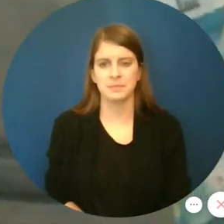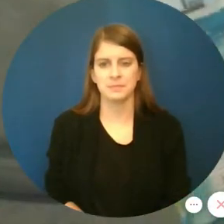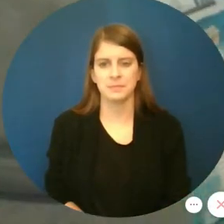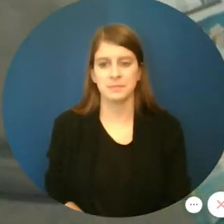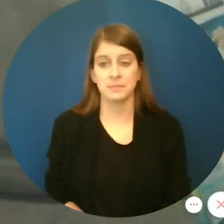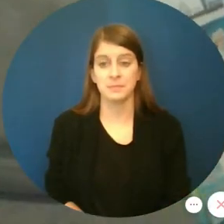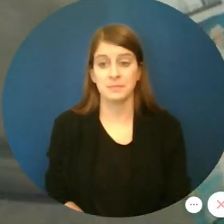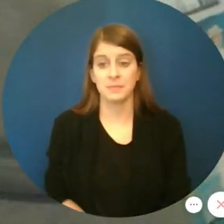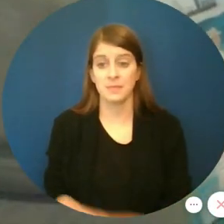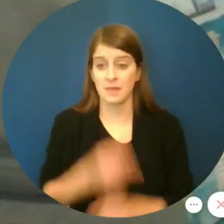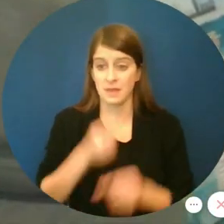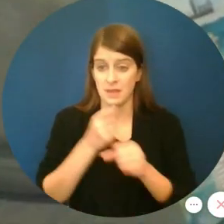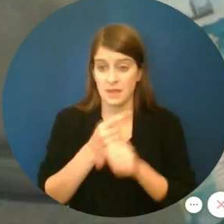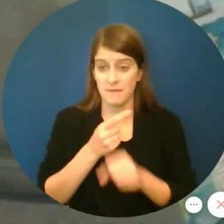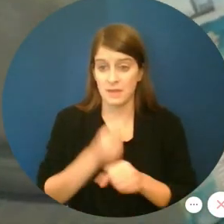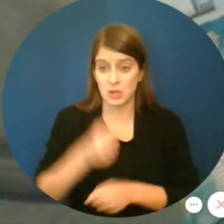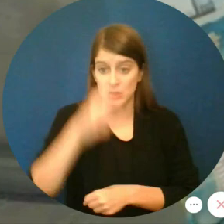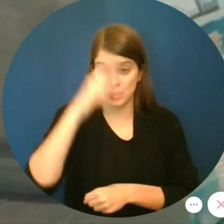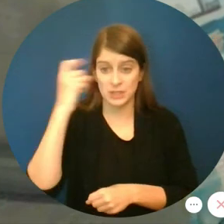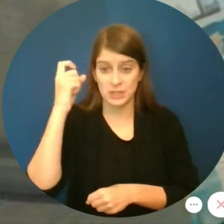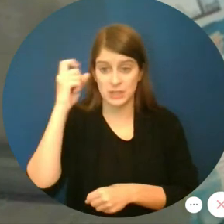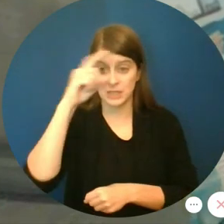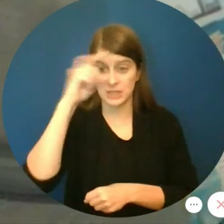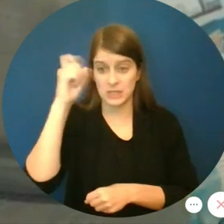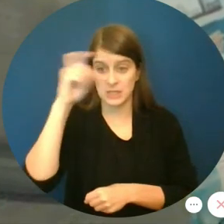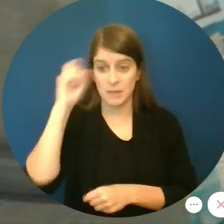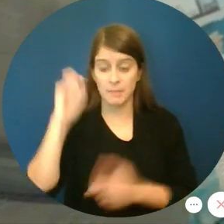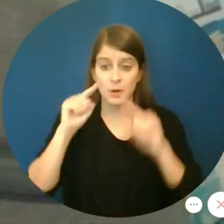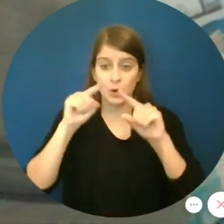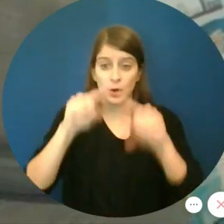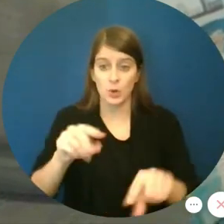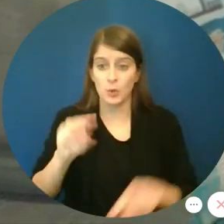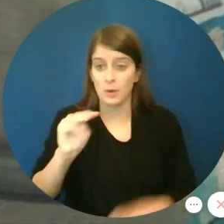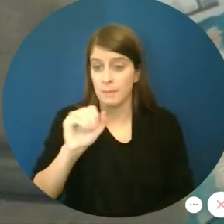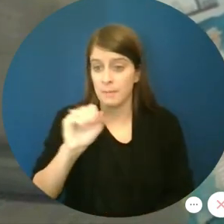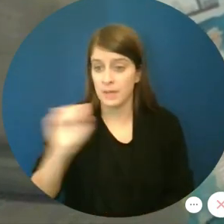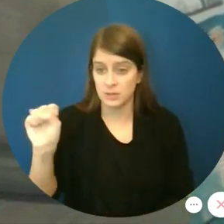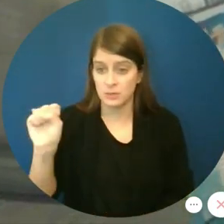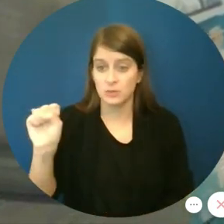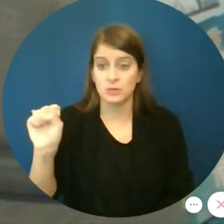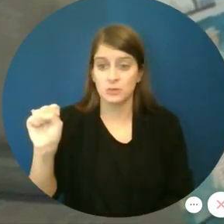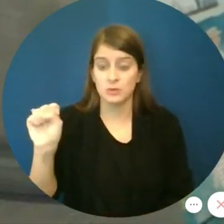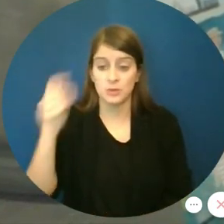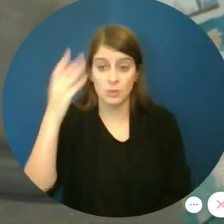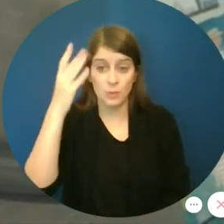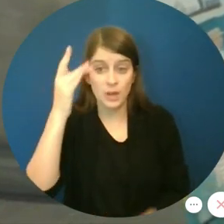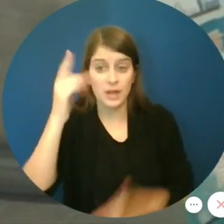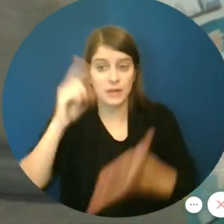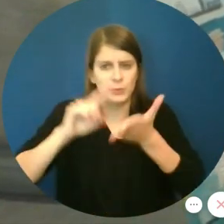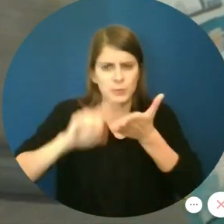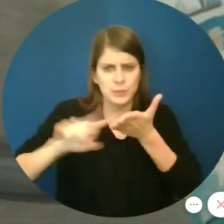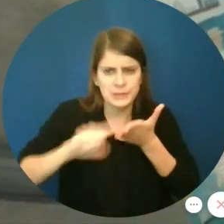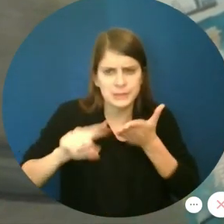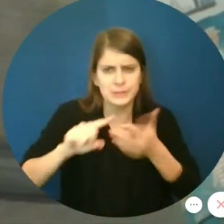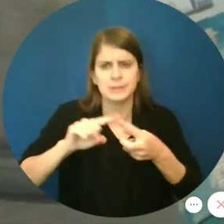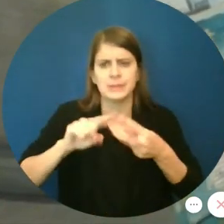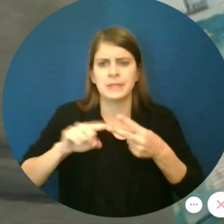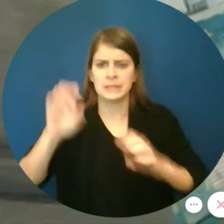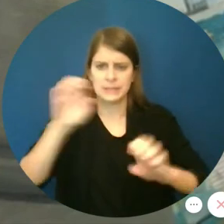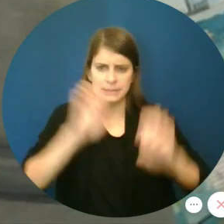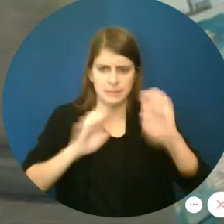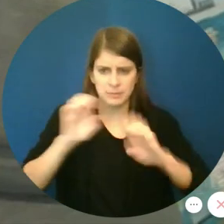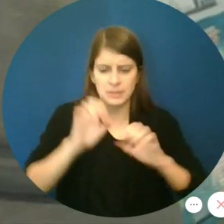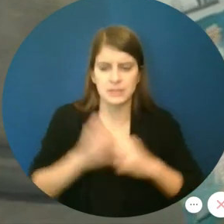Each summer, he traveled to the Marine Biological Laboratory in Woods Hole, Massachusetts, to research and experiment. On